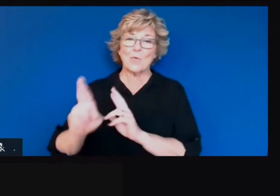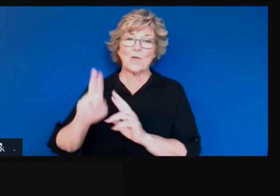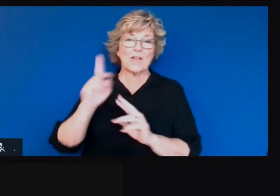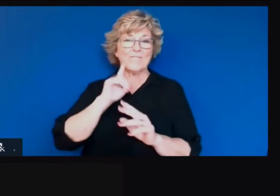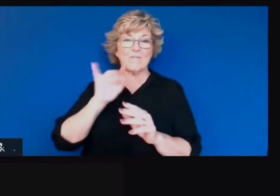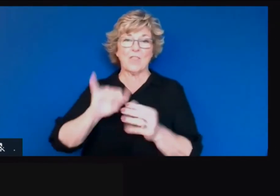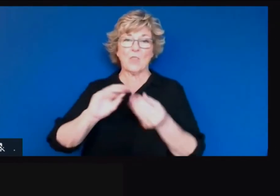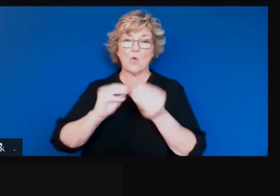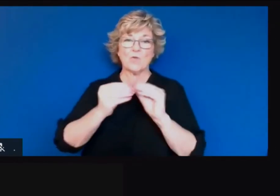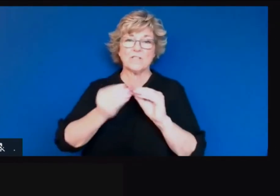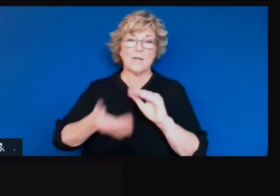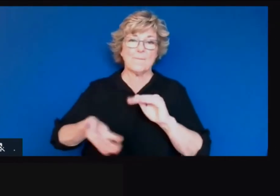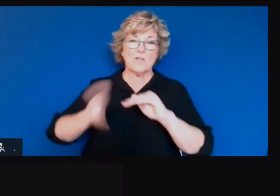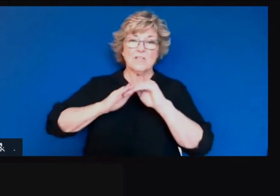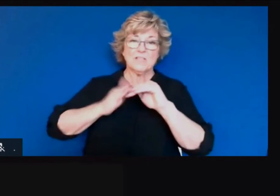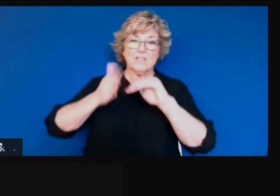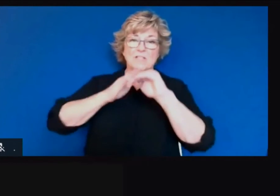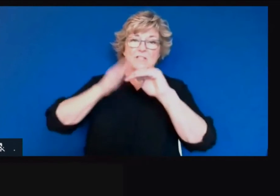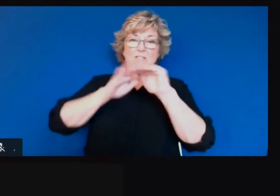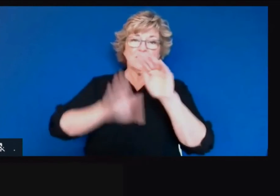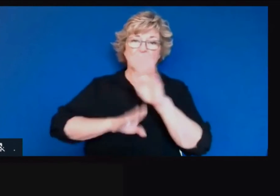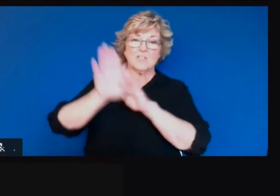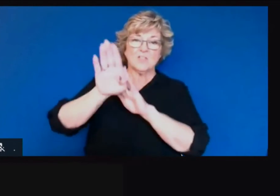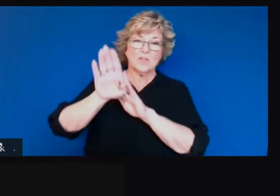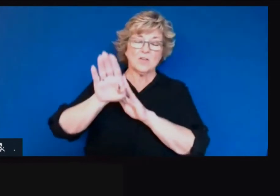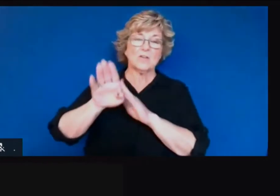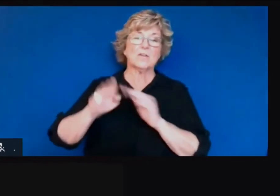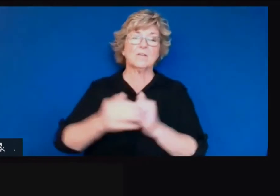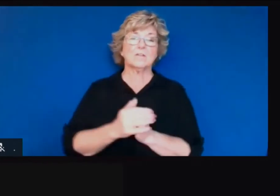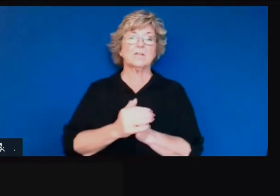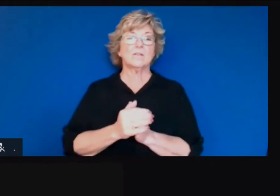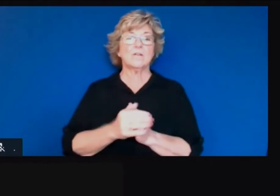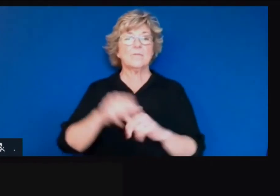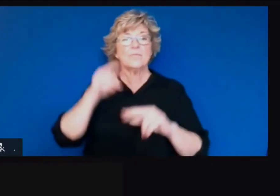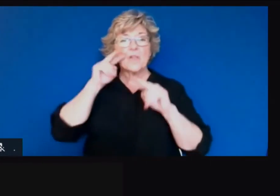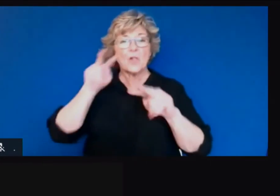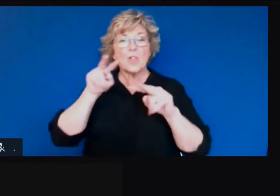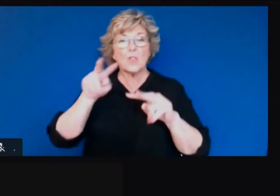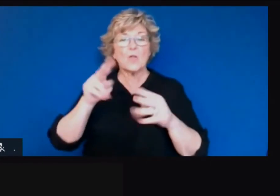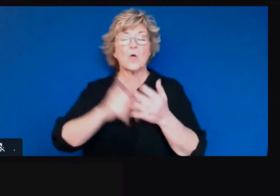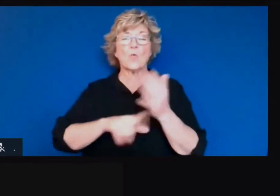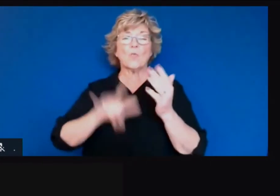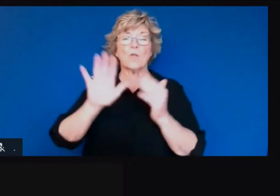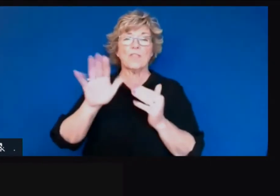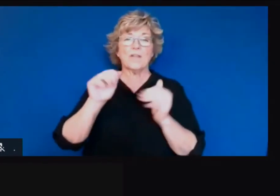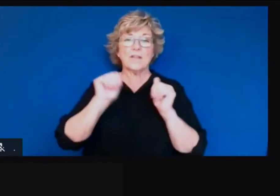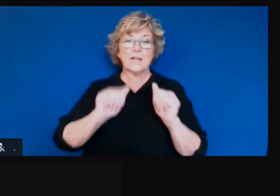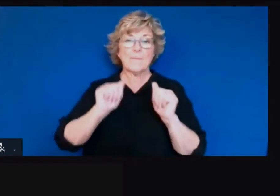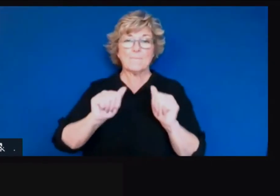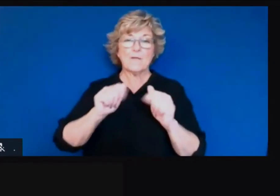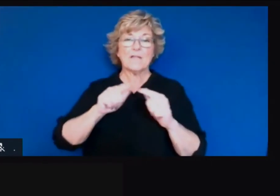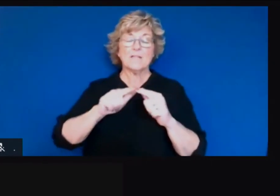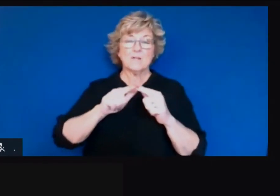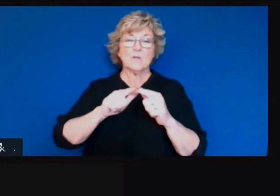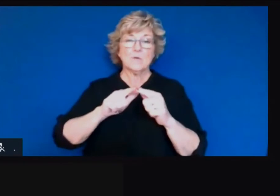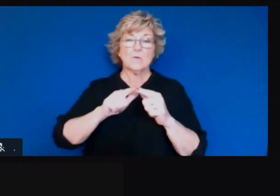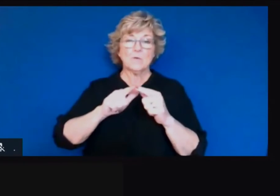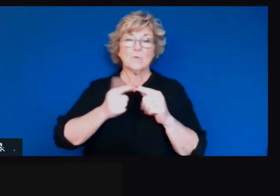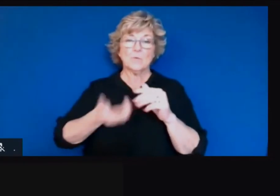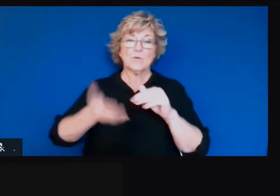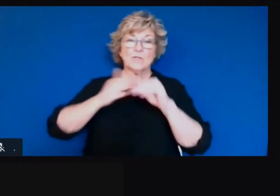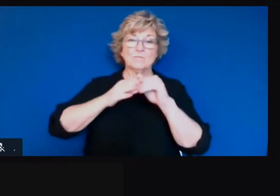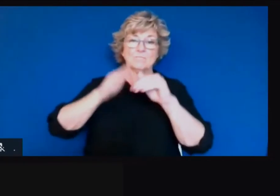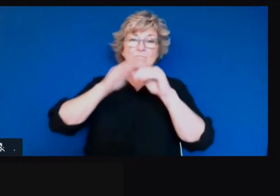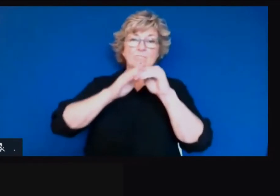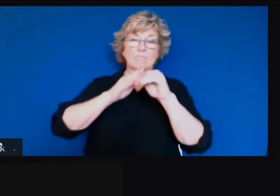as it relates to looking at footprints at existing hospital sites, looking at the capacity to expand those existing footprints, not just alternative